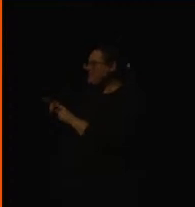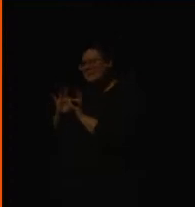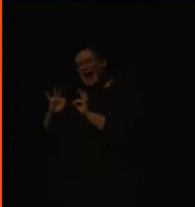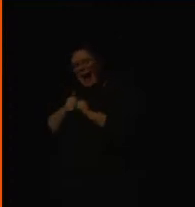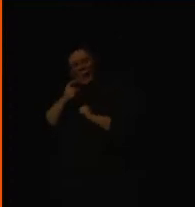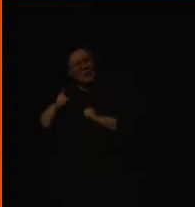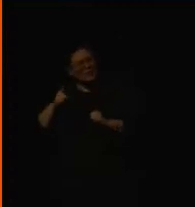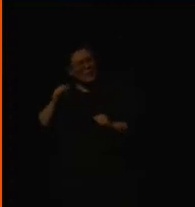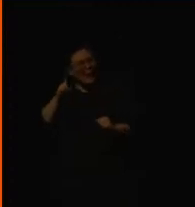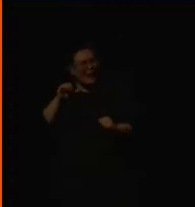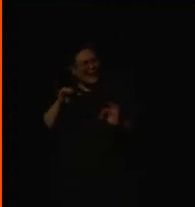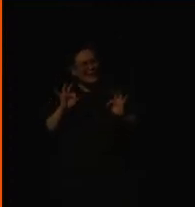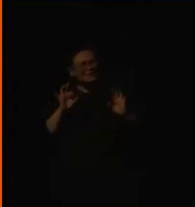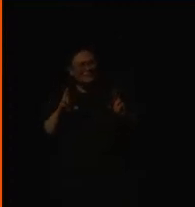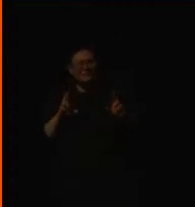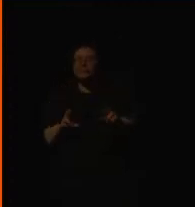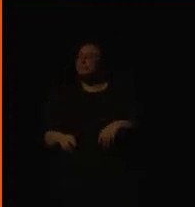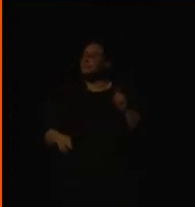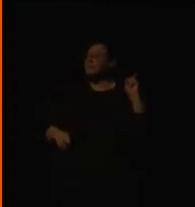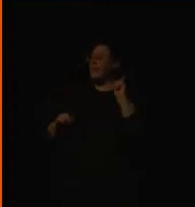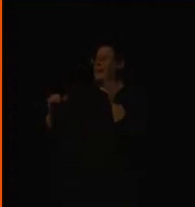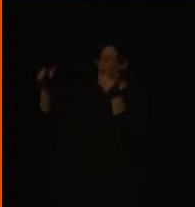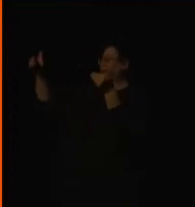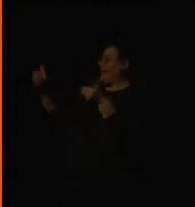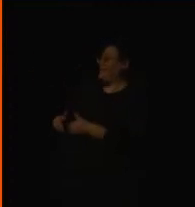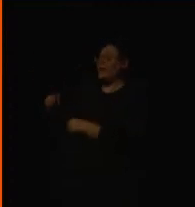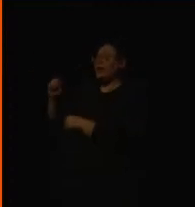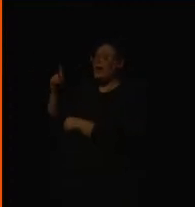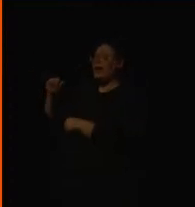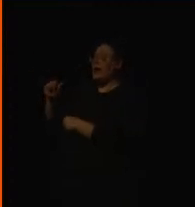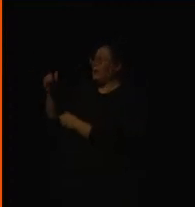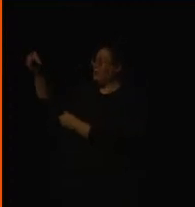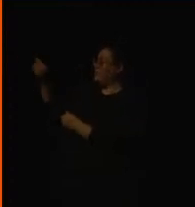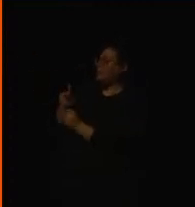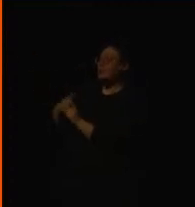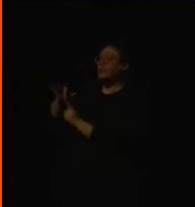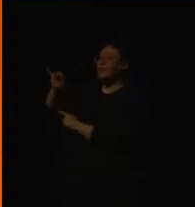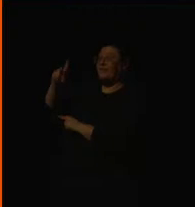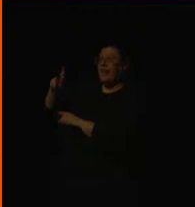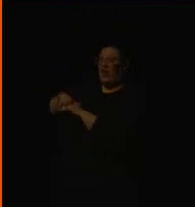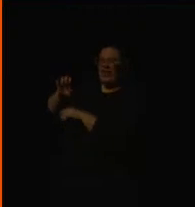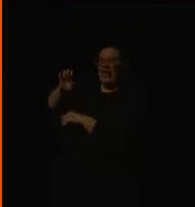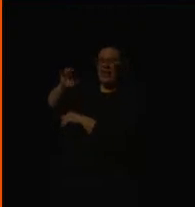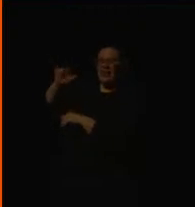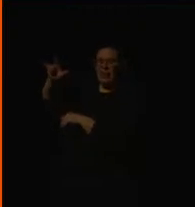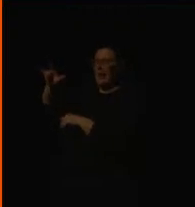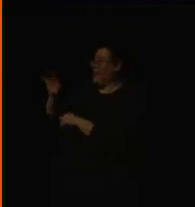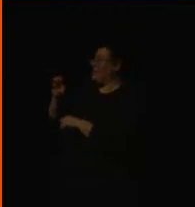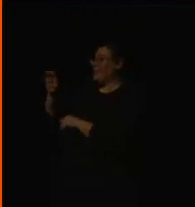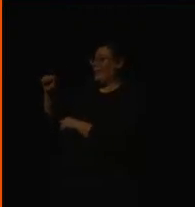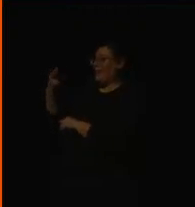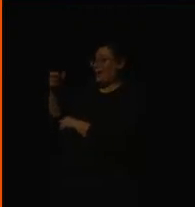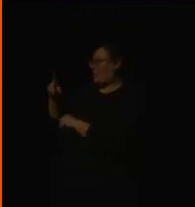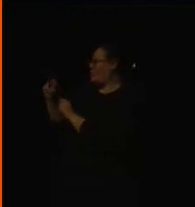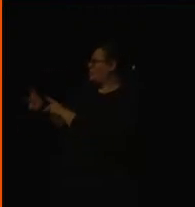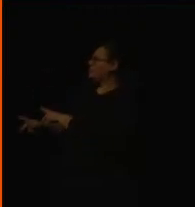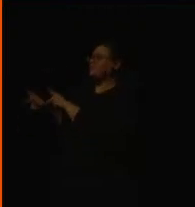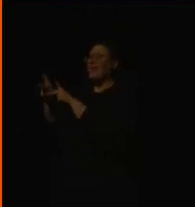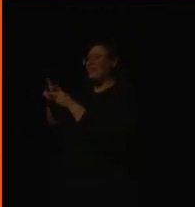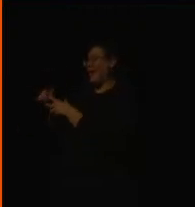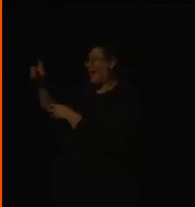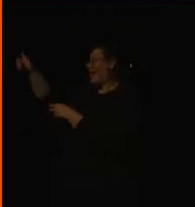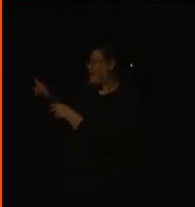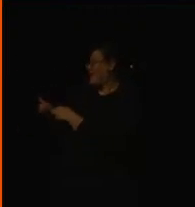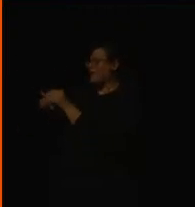are you, pal? The invitation that Ady gave to Senator Flake in that plane, Be a Hero, is an invitation that then he extended